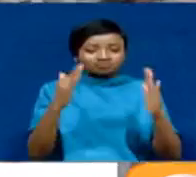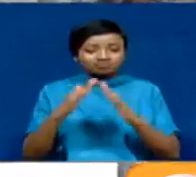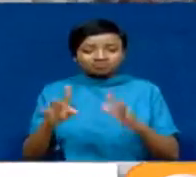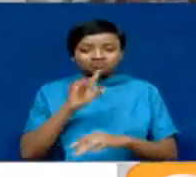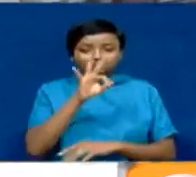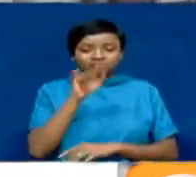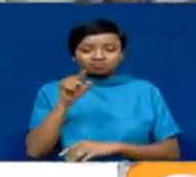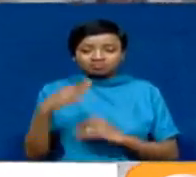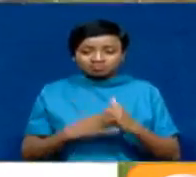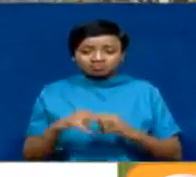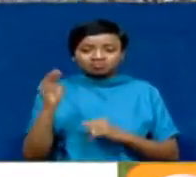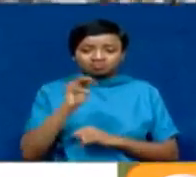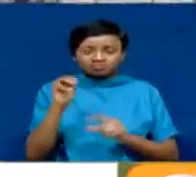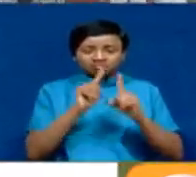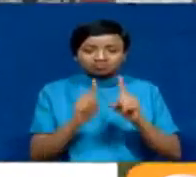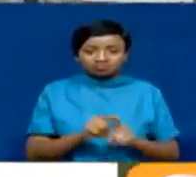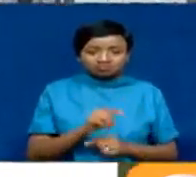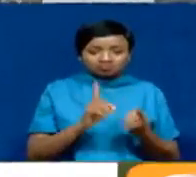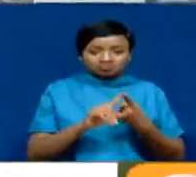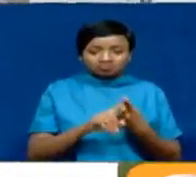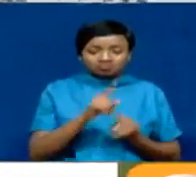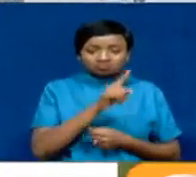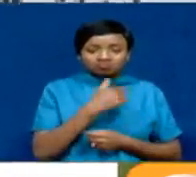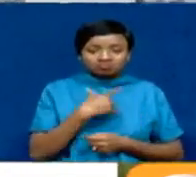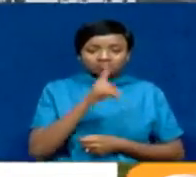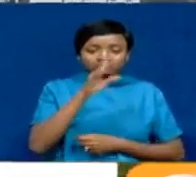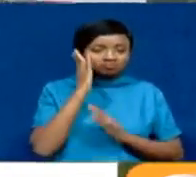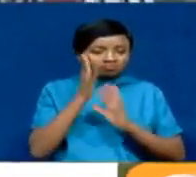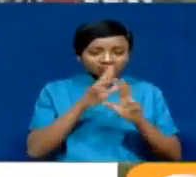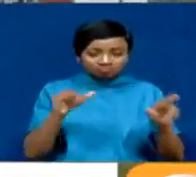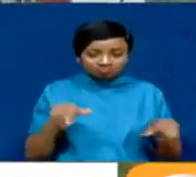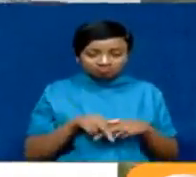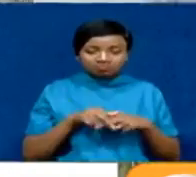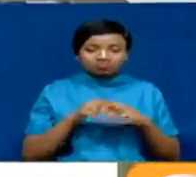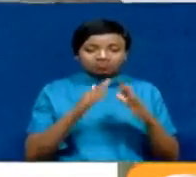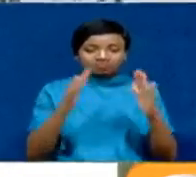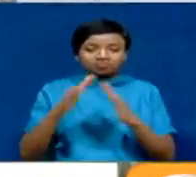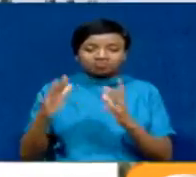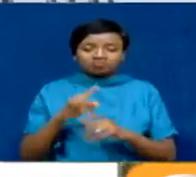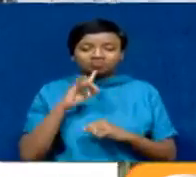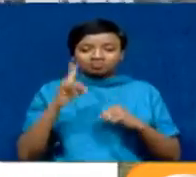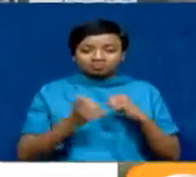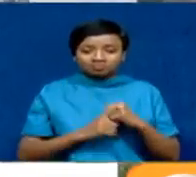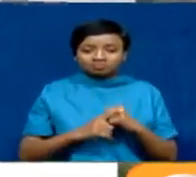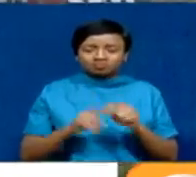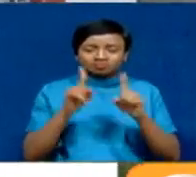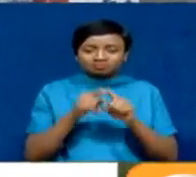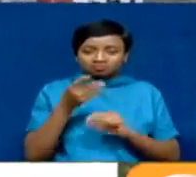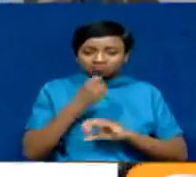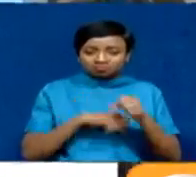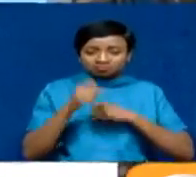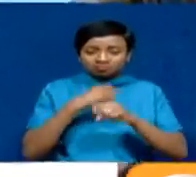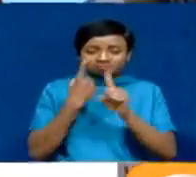phase consisting of 600 one-bedroom apartments at Tatu City. The latest project is also part of an ongoing effort